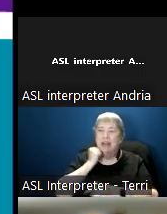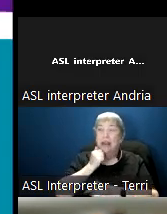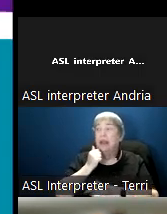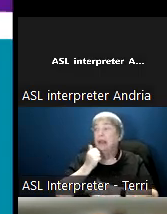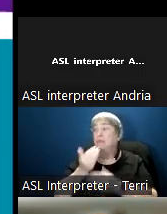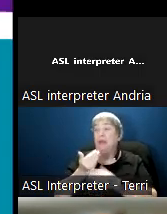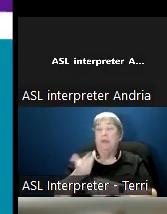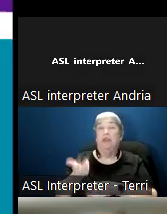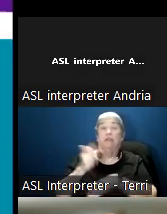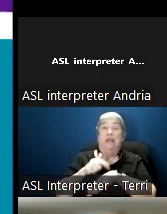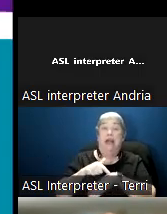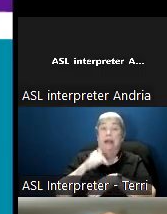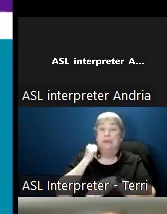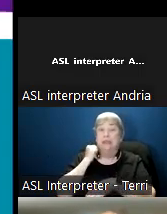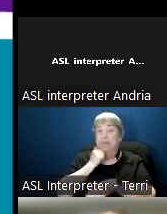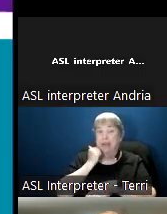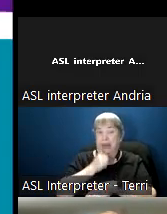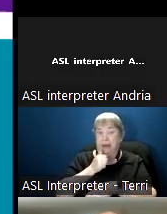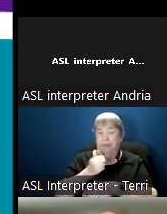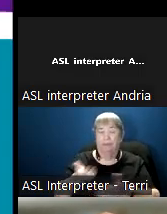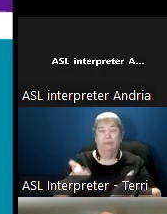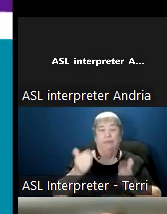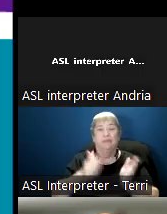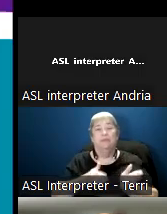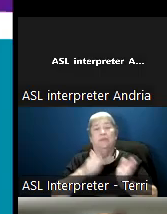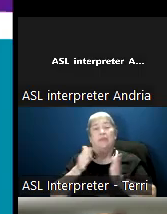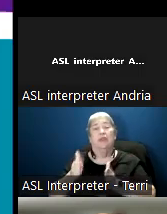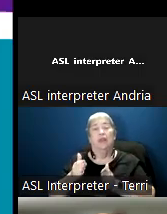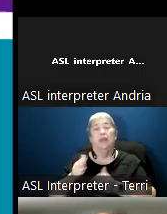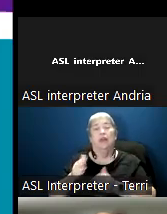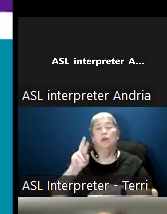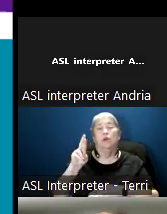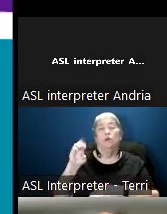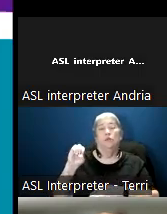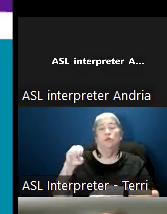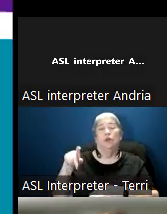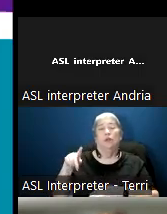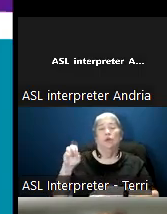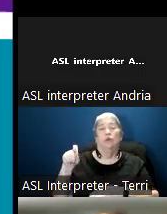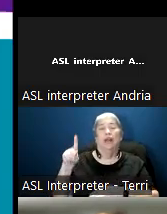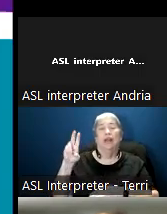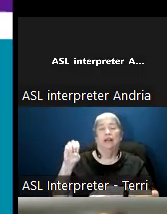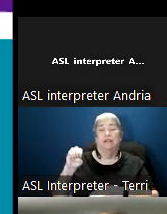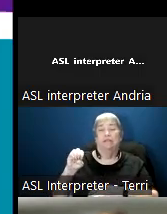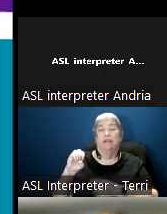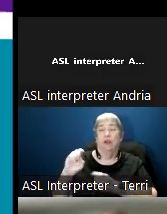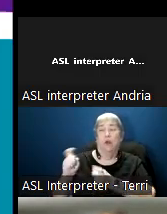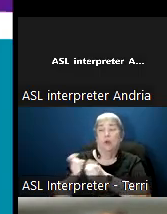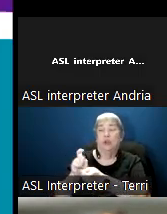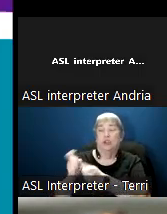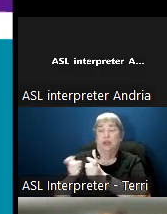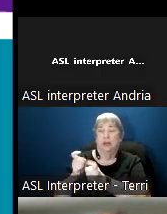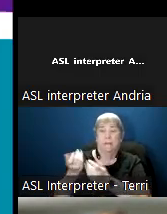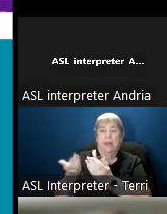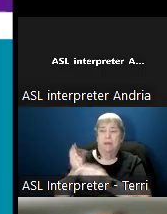Reproductive coercion is, forcing somebody to have sex or coercing somebody to have sex with the idea of getting